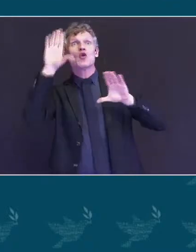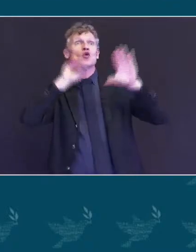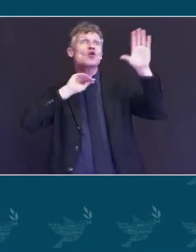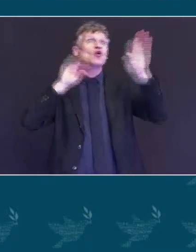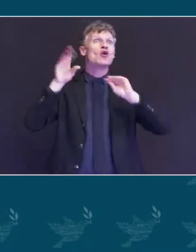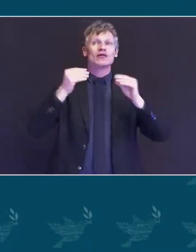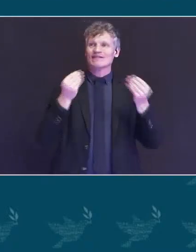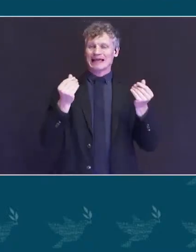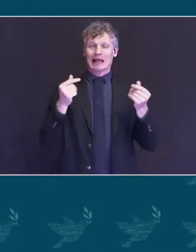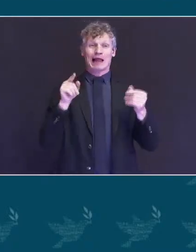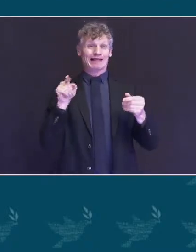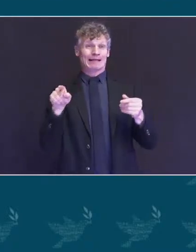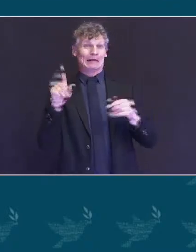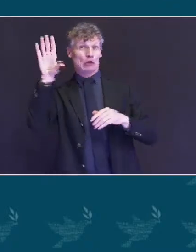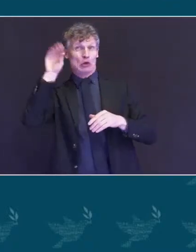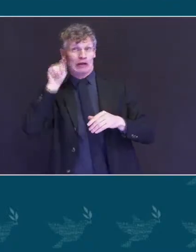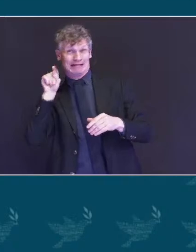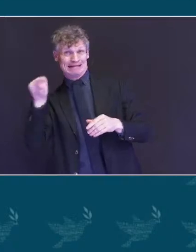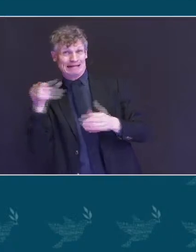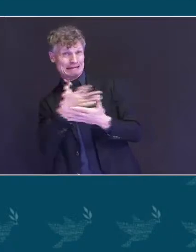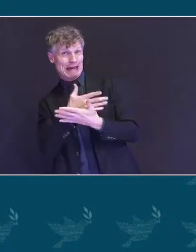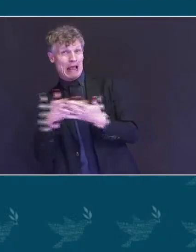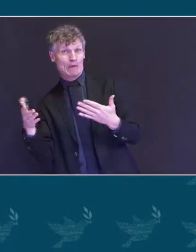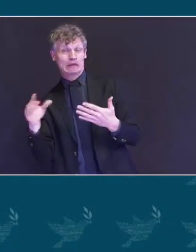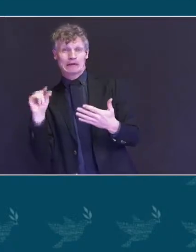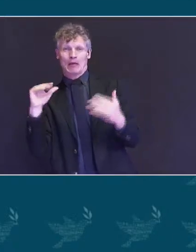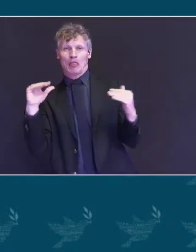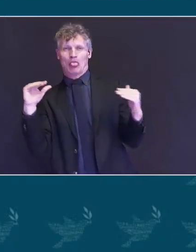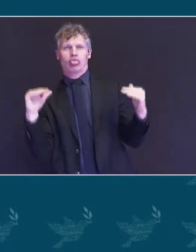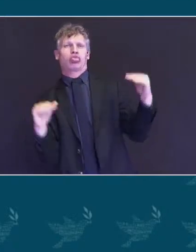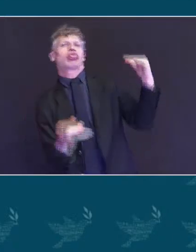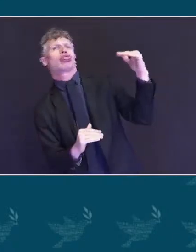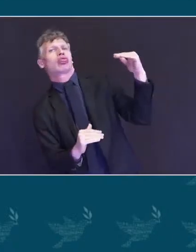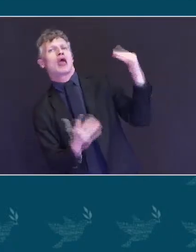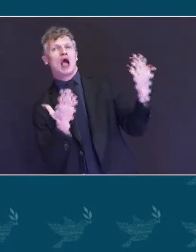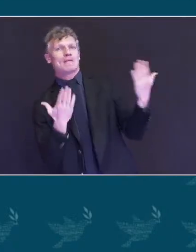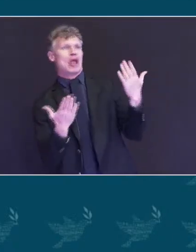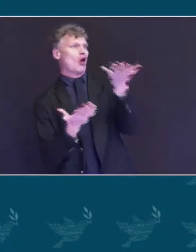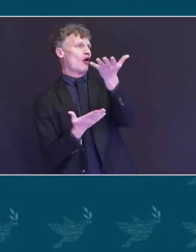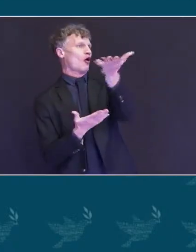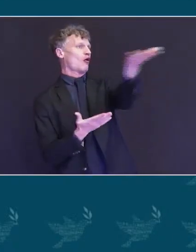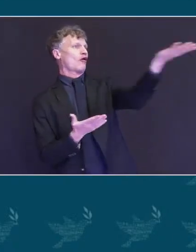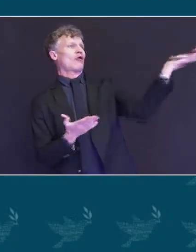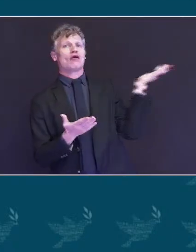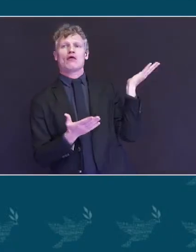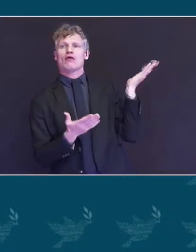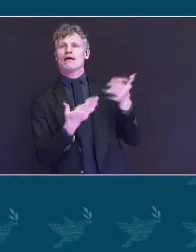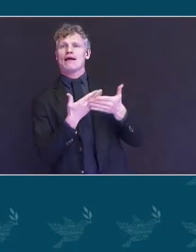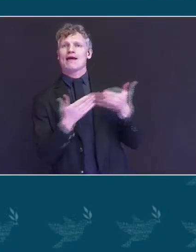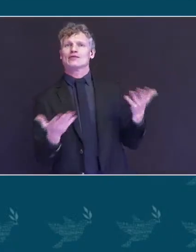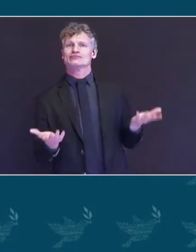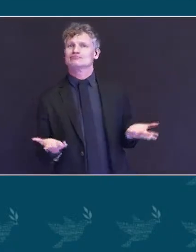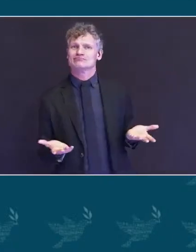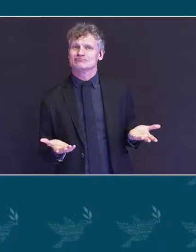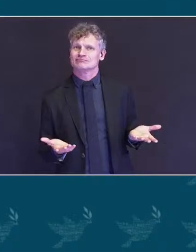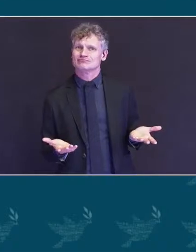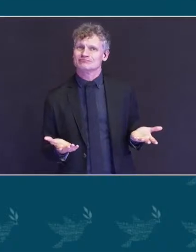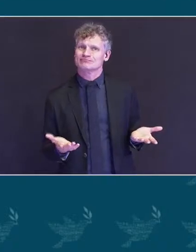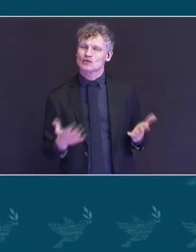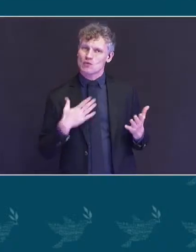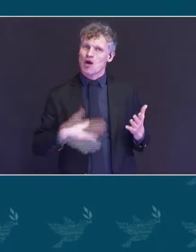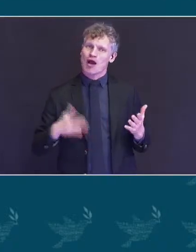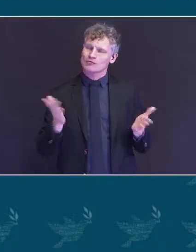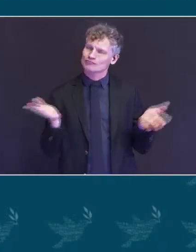inferior when they use or practice what they believe in. It's something that needs to be